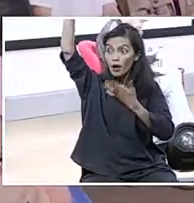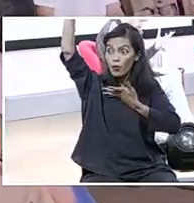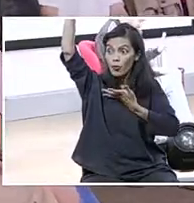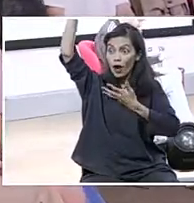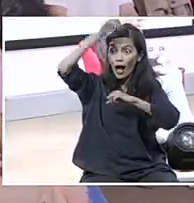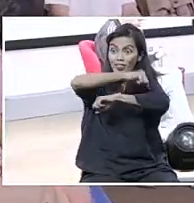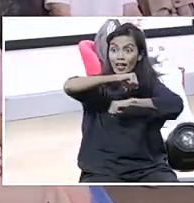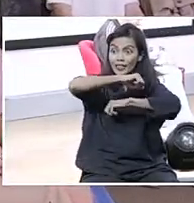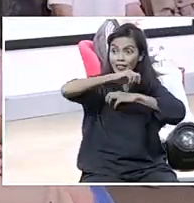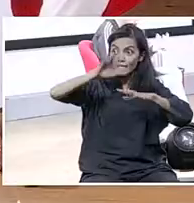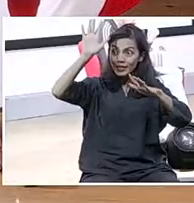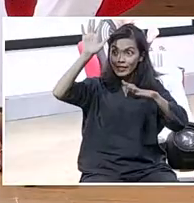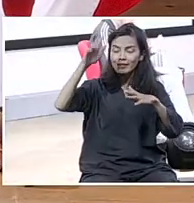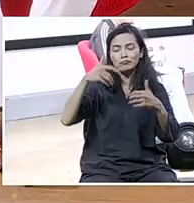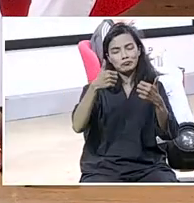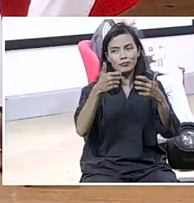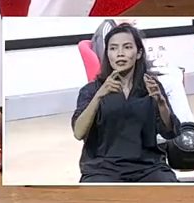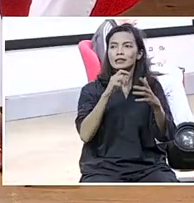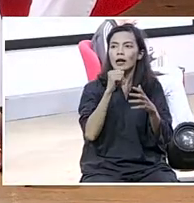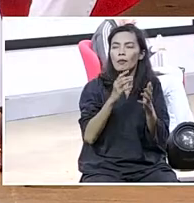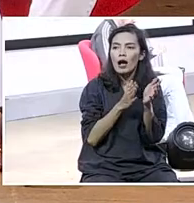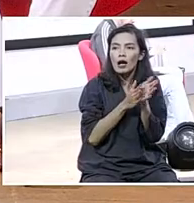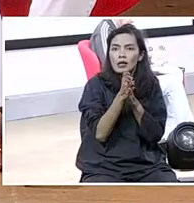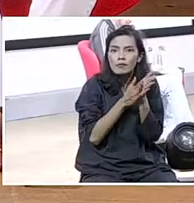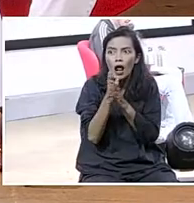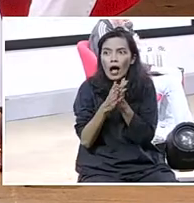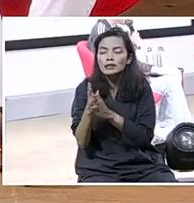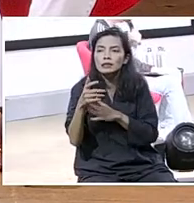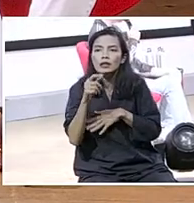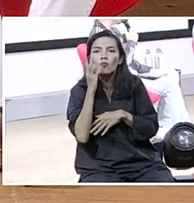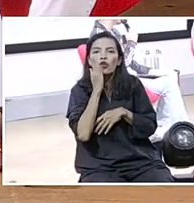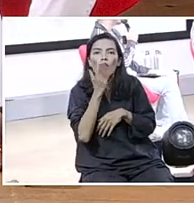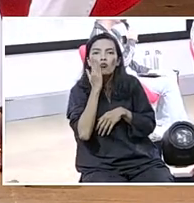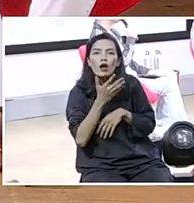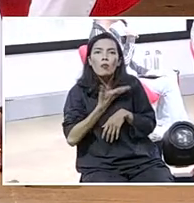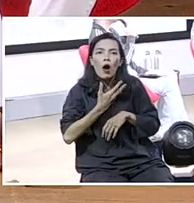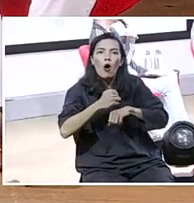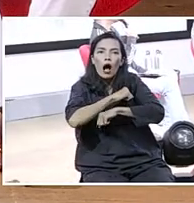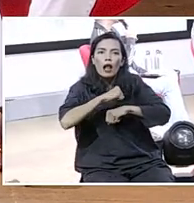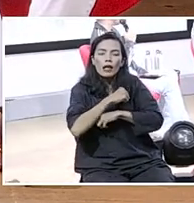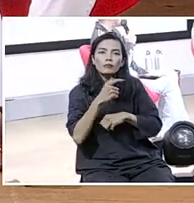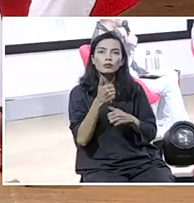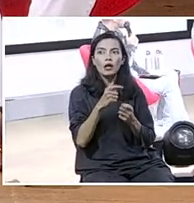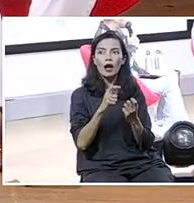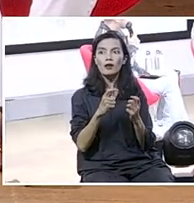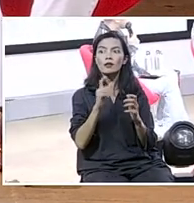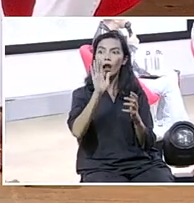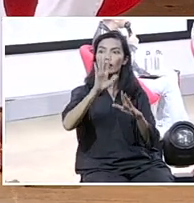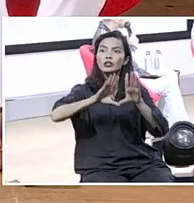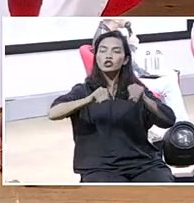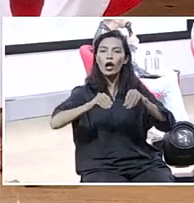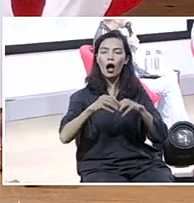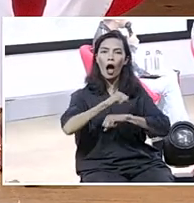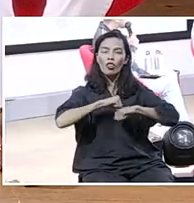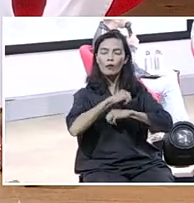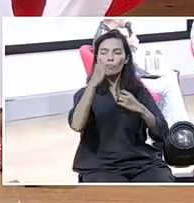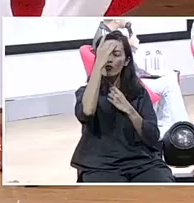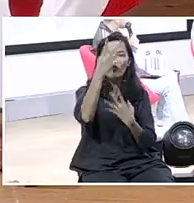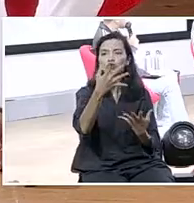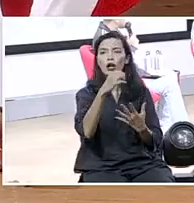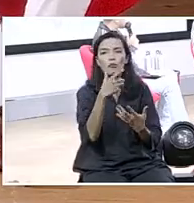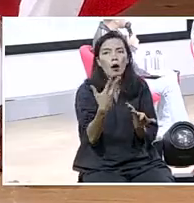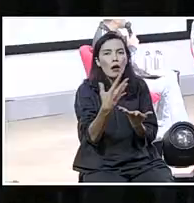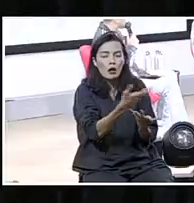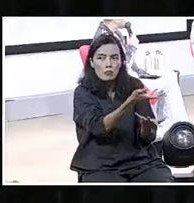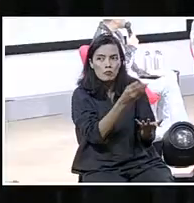do you have any message to young athletes who aspire to follow in your footsteps and actually make it to professional sports? And